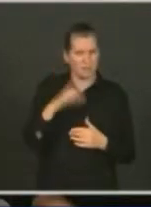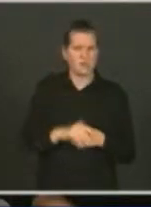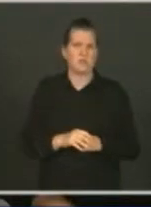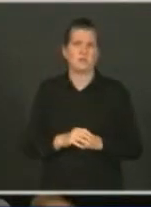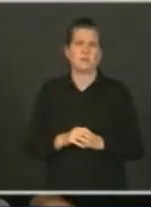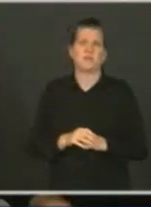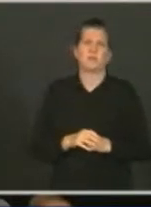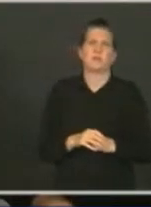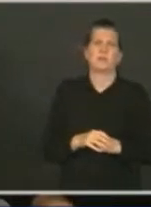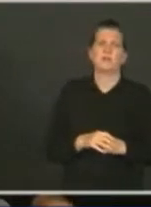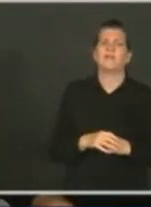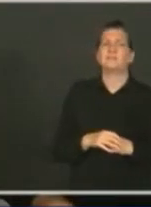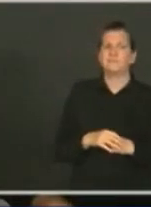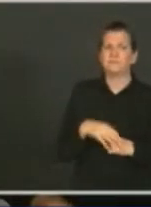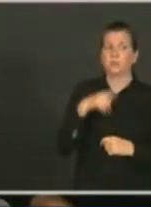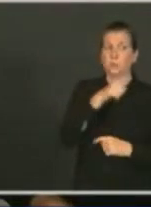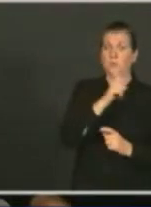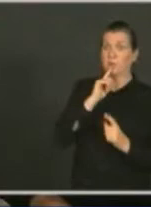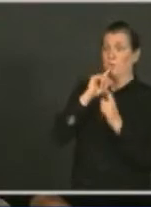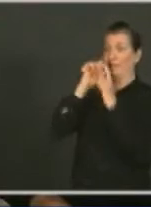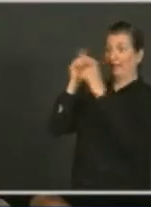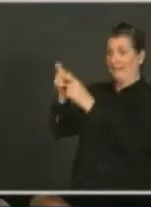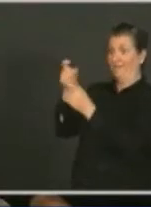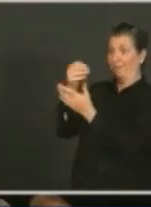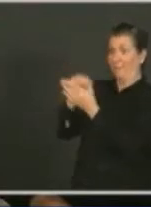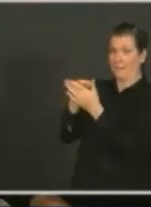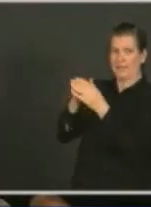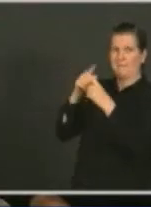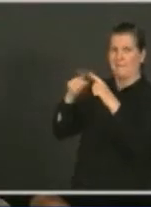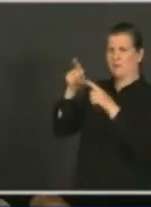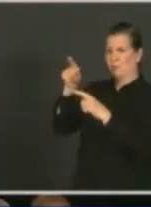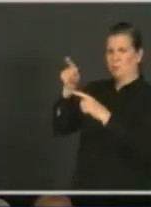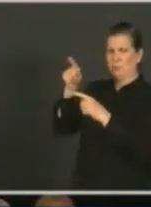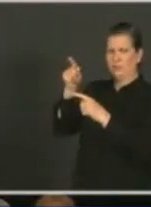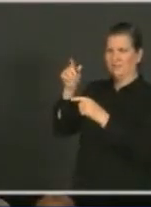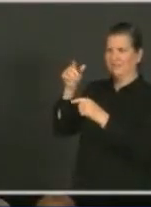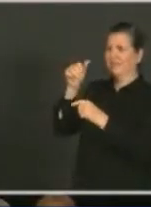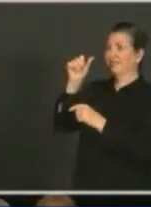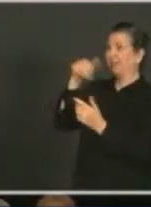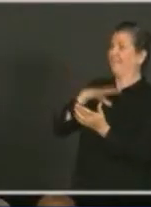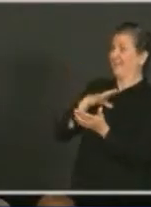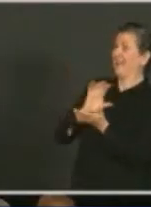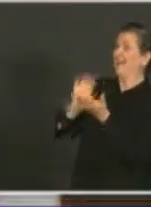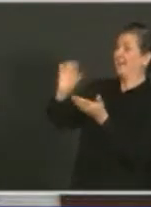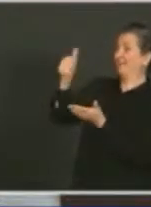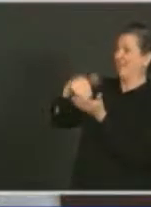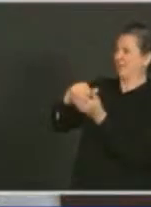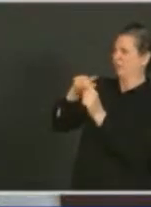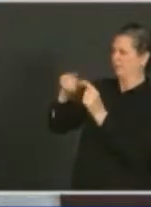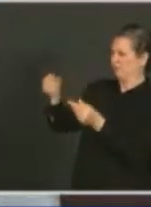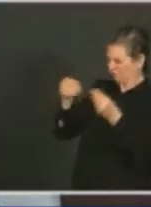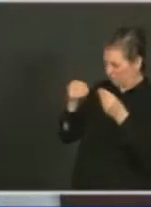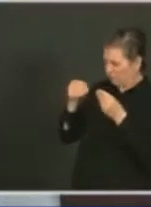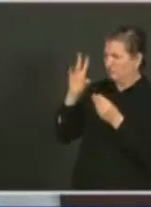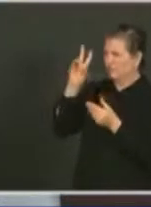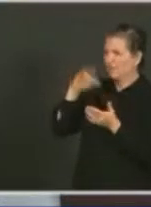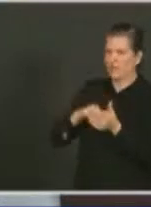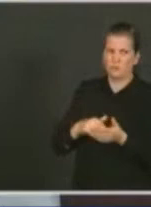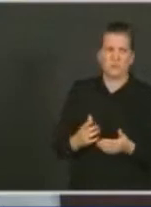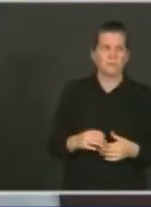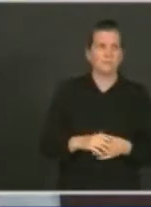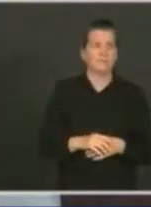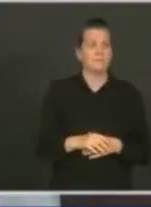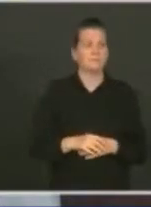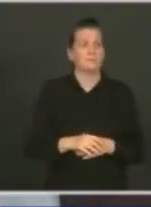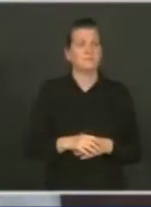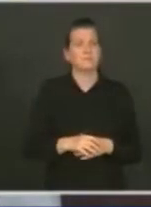trying to give as much as you can to these restaurants? Yeah. I don't have a good answer for you. I think